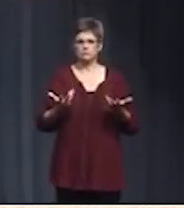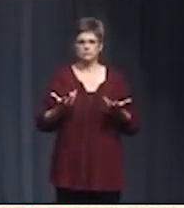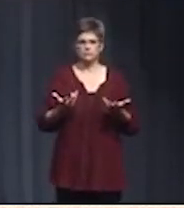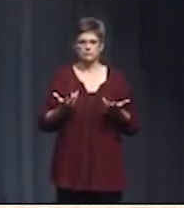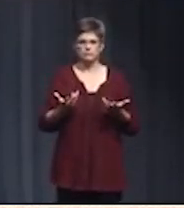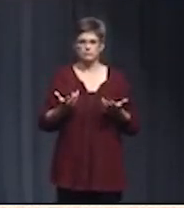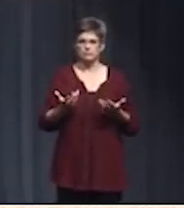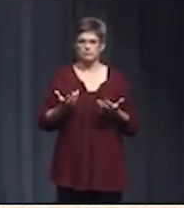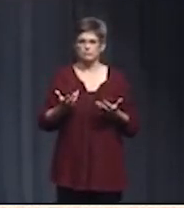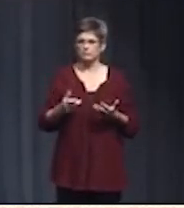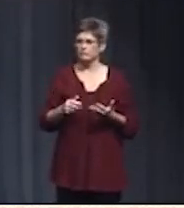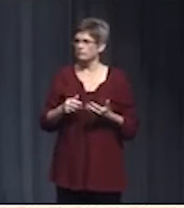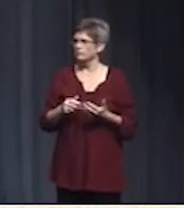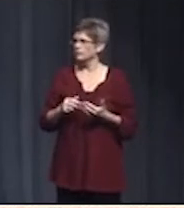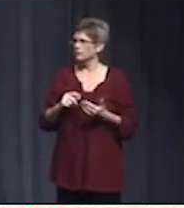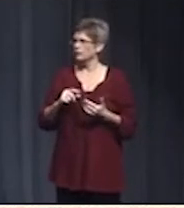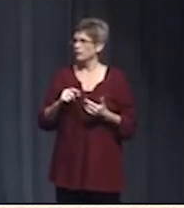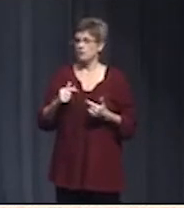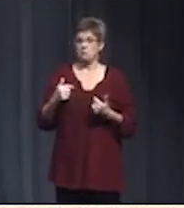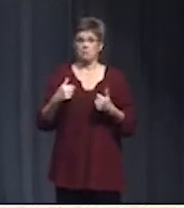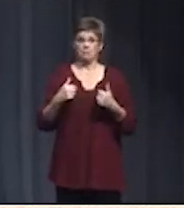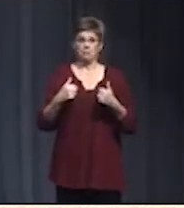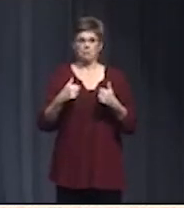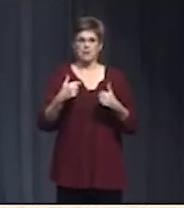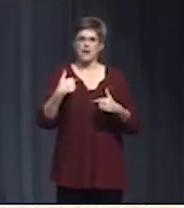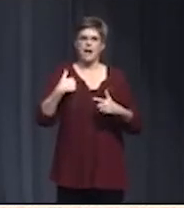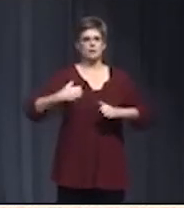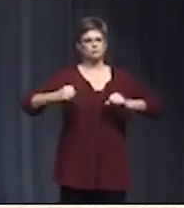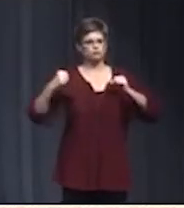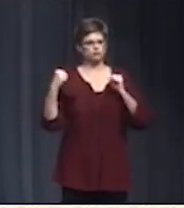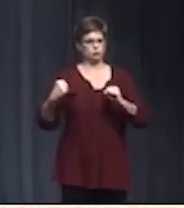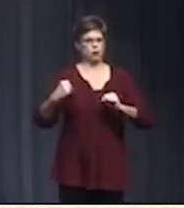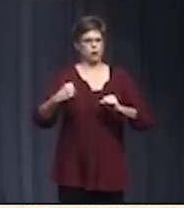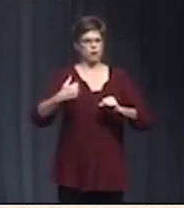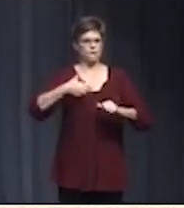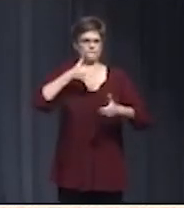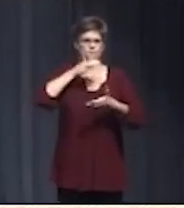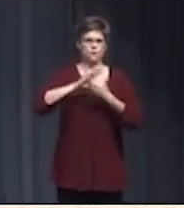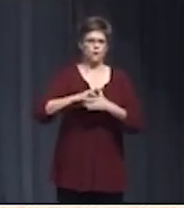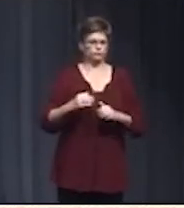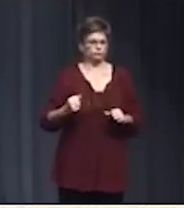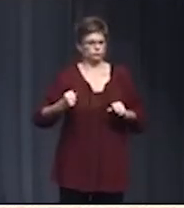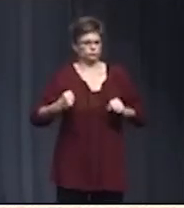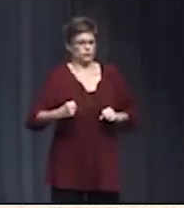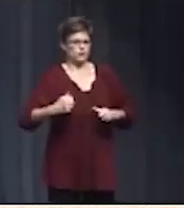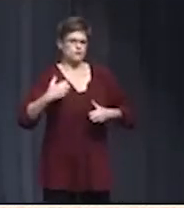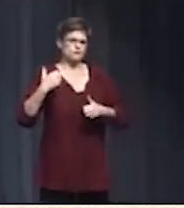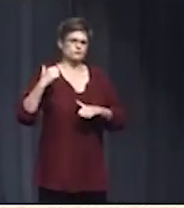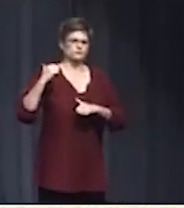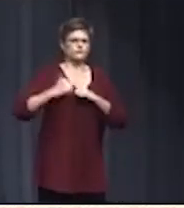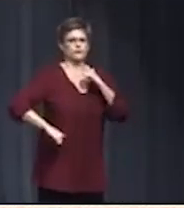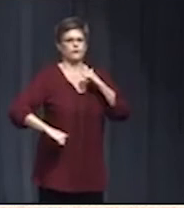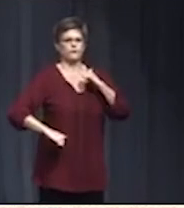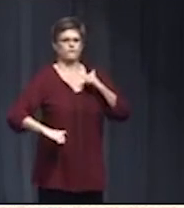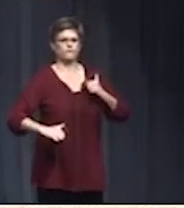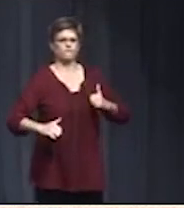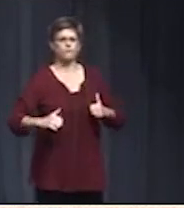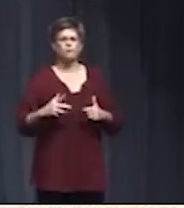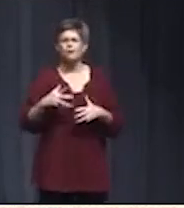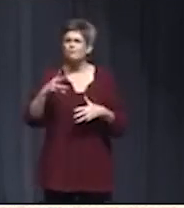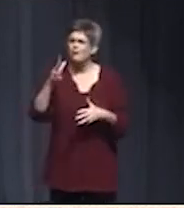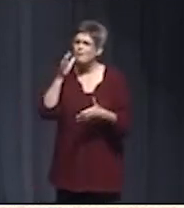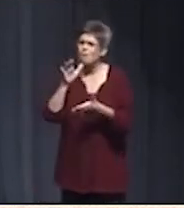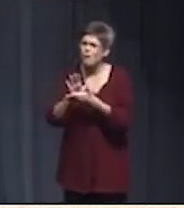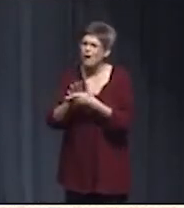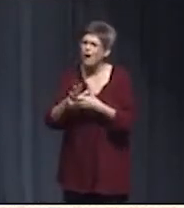I used to, when it would get really, and I had to be the rock for my wife, strong as could be, give her a shoulder to cry on, because she was hurting and we